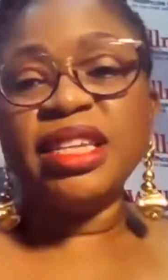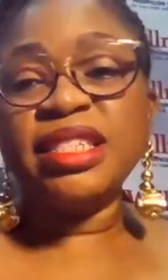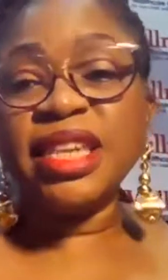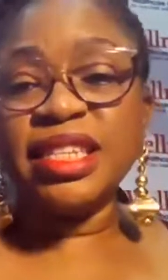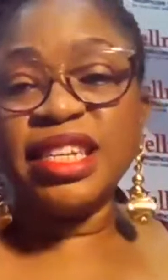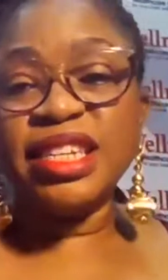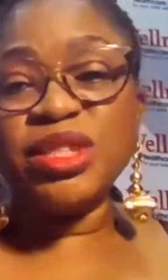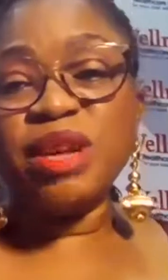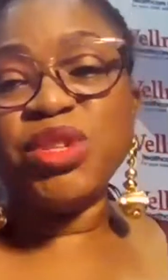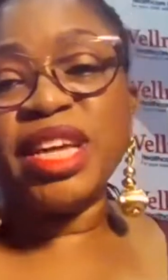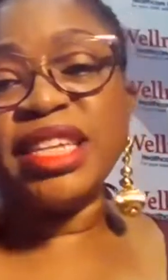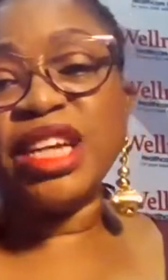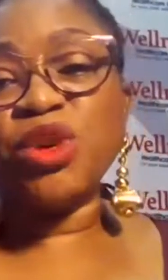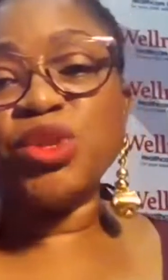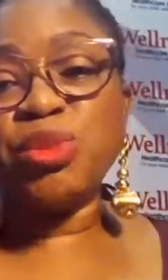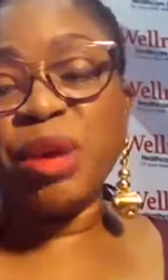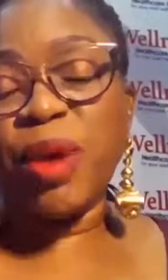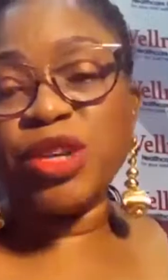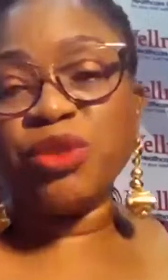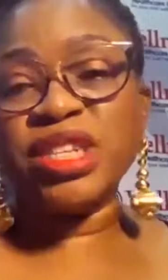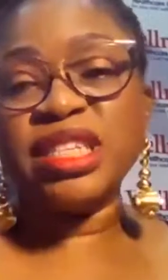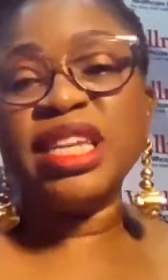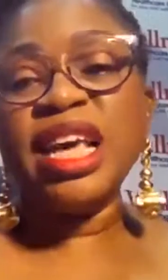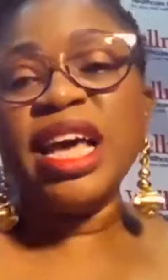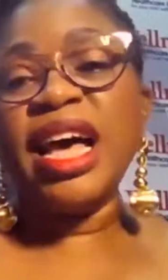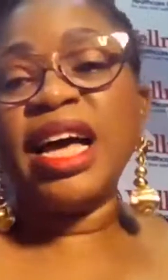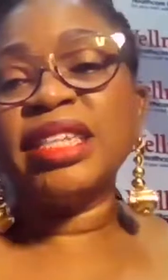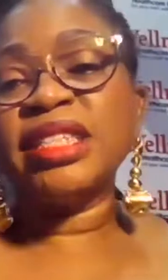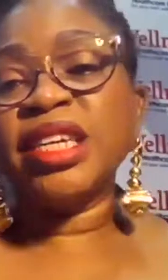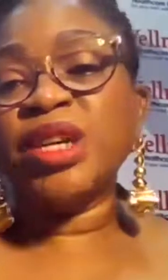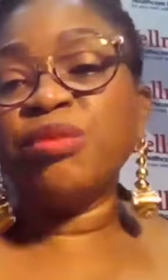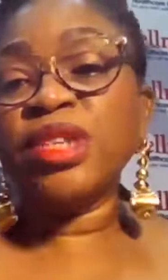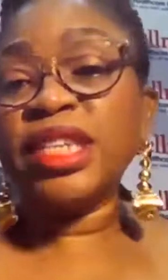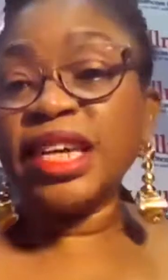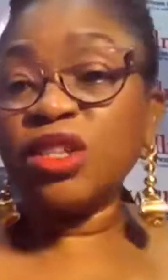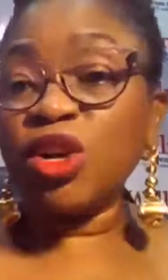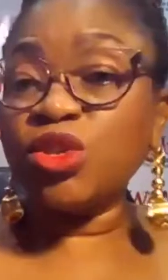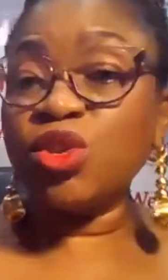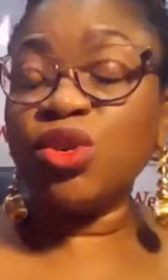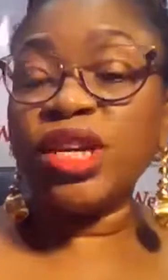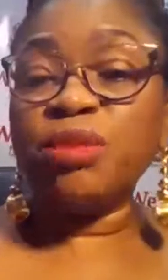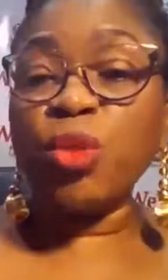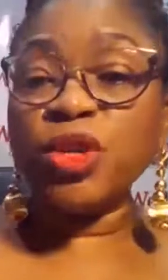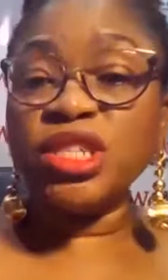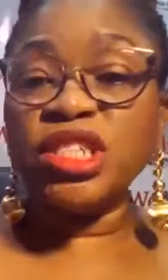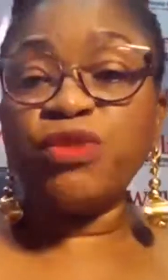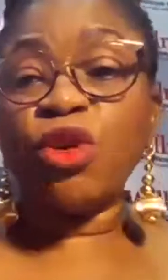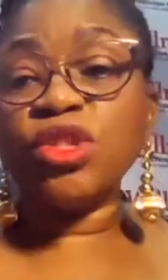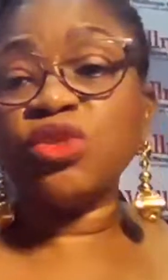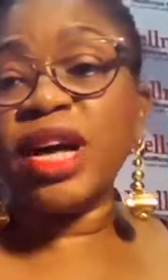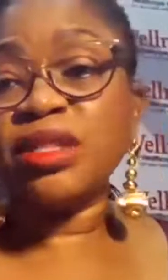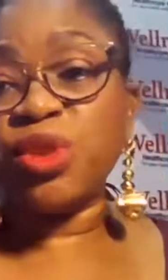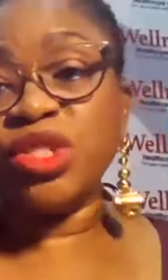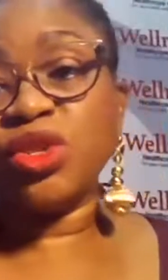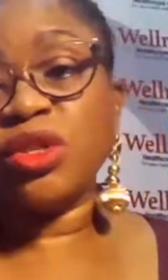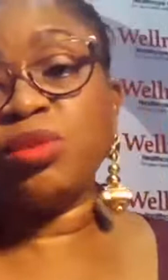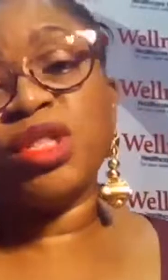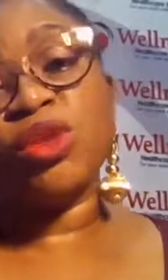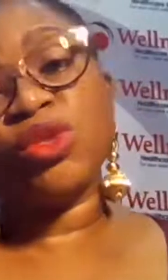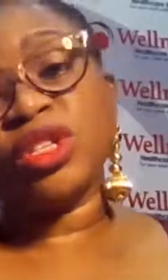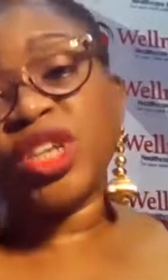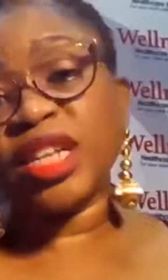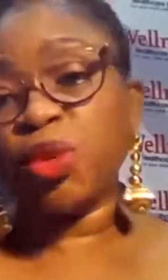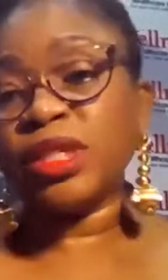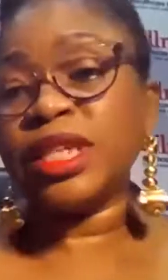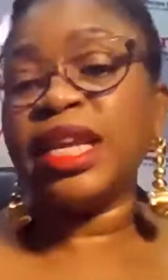family. Send the link to them so that they can also be a part of this. And there is also opportunity for us to ask questions.